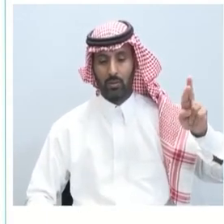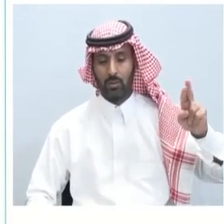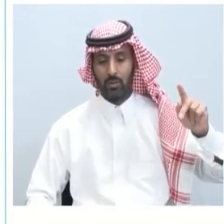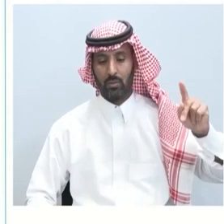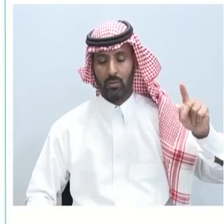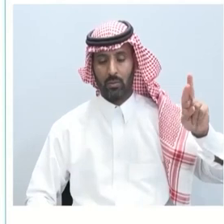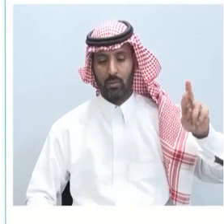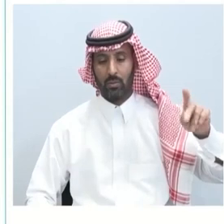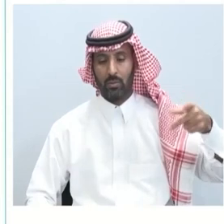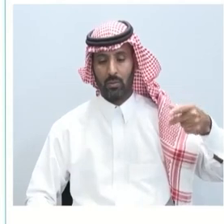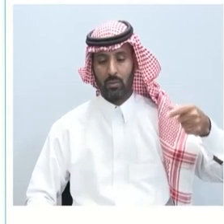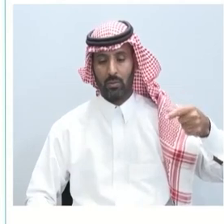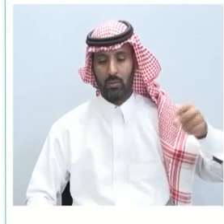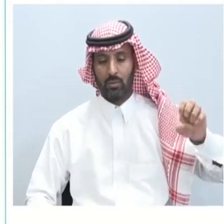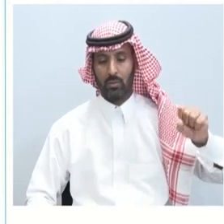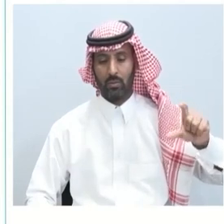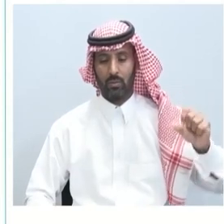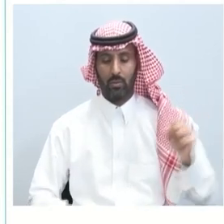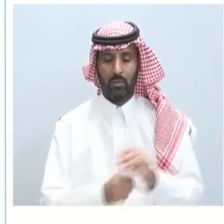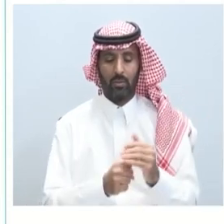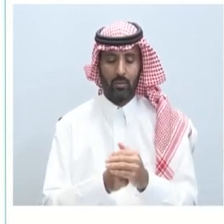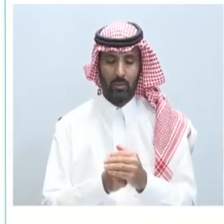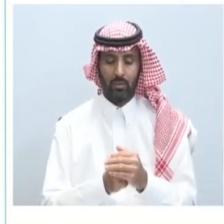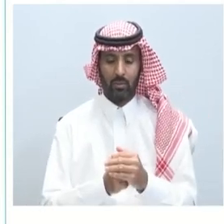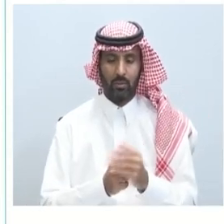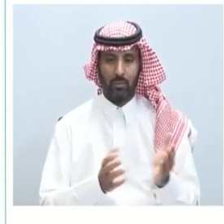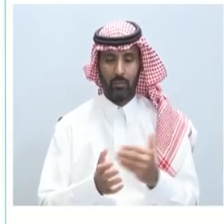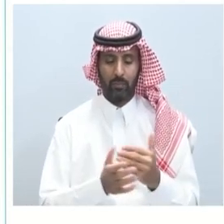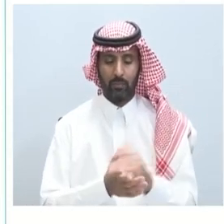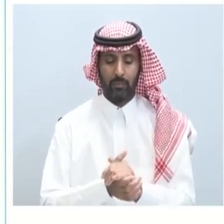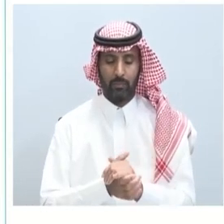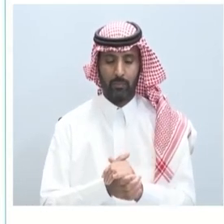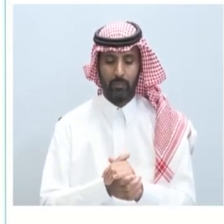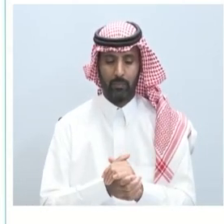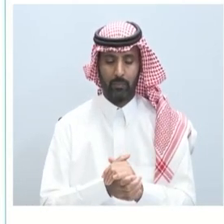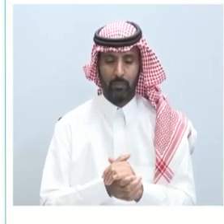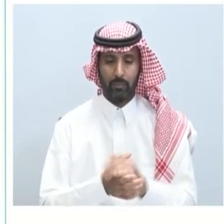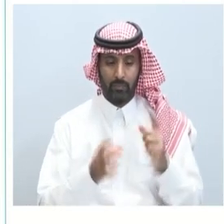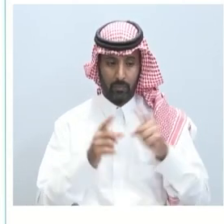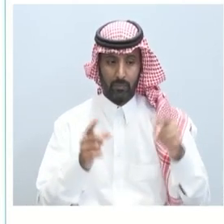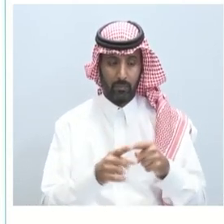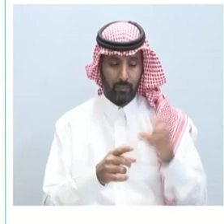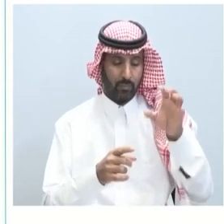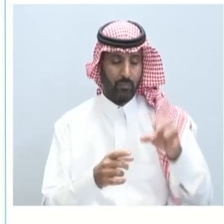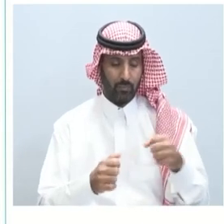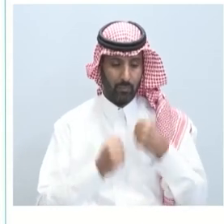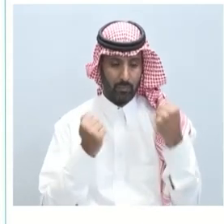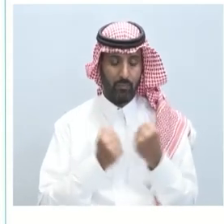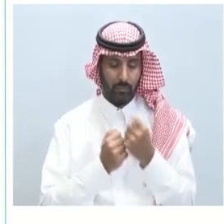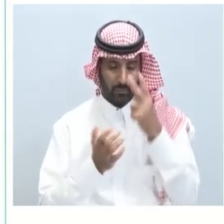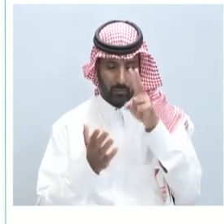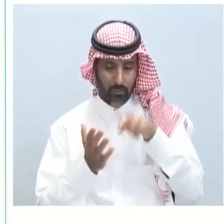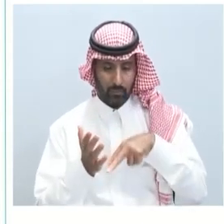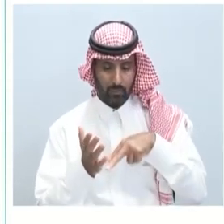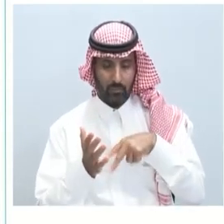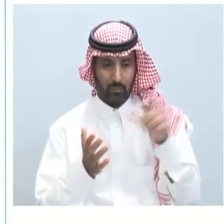it means you are trying to do something that is very difficult. The quick check here